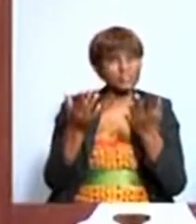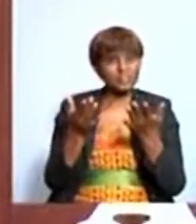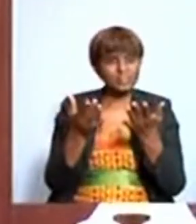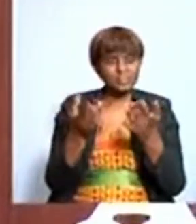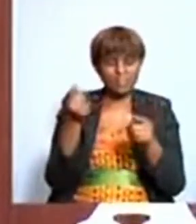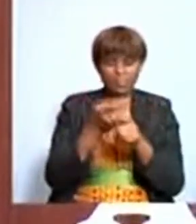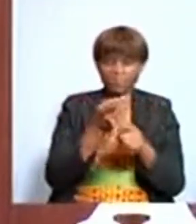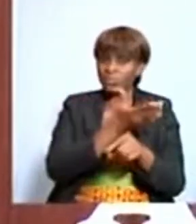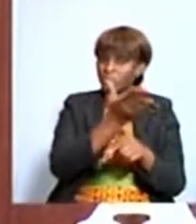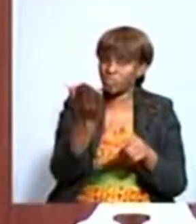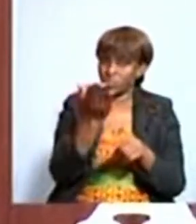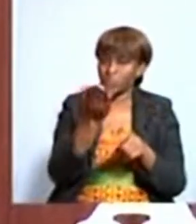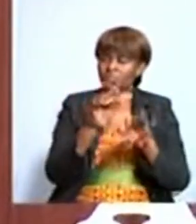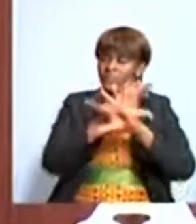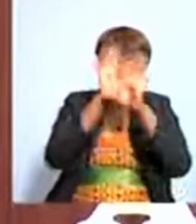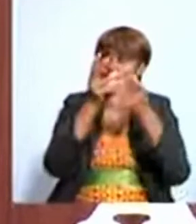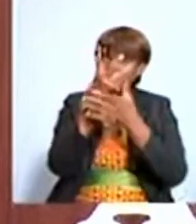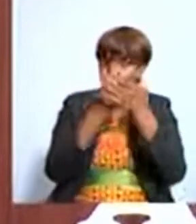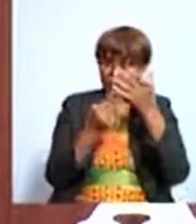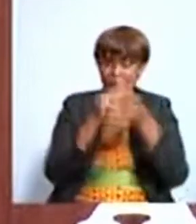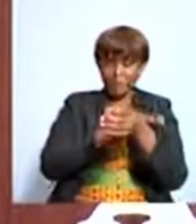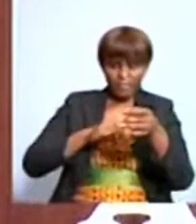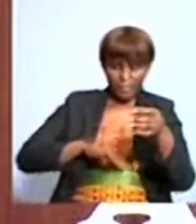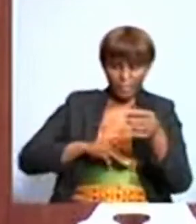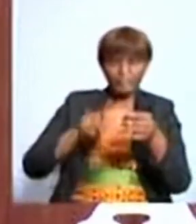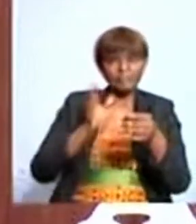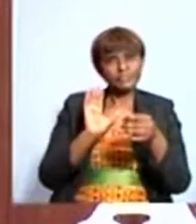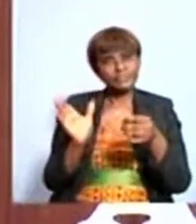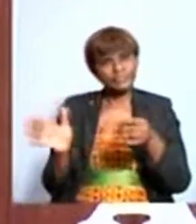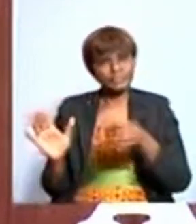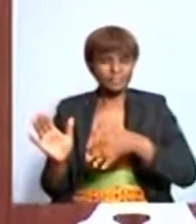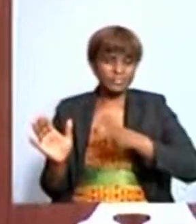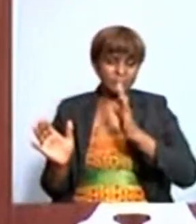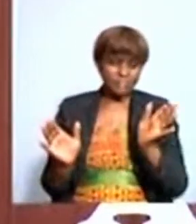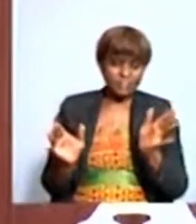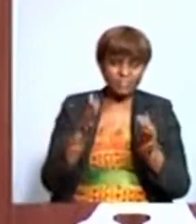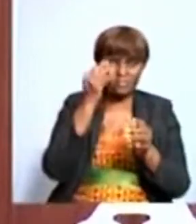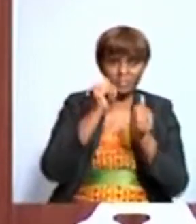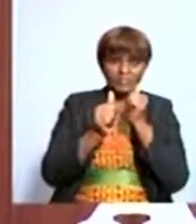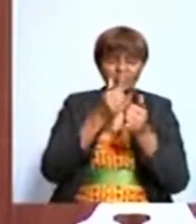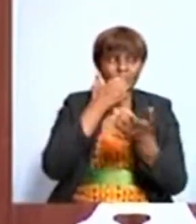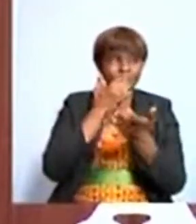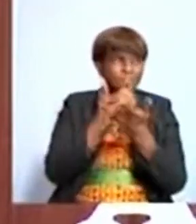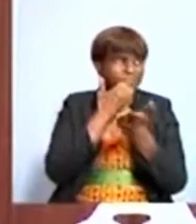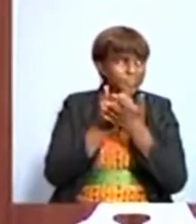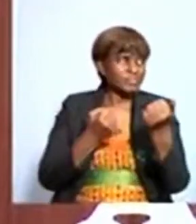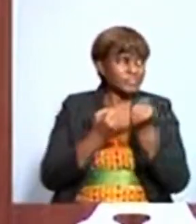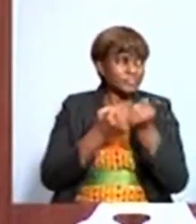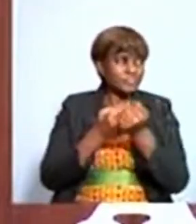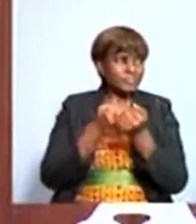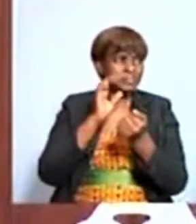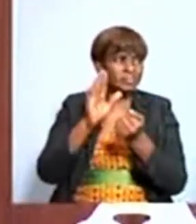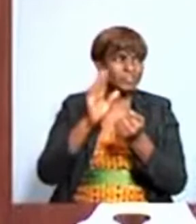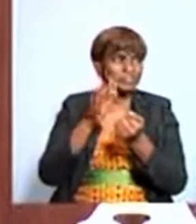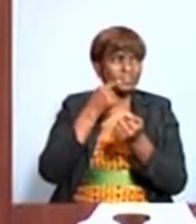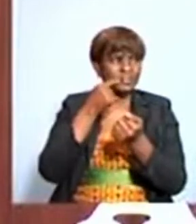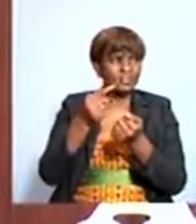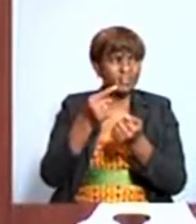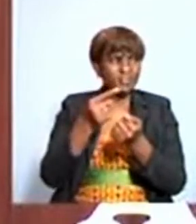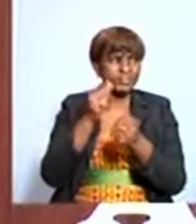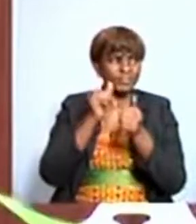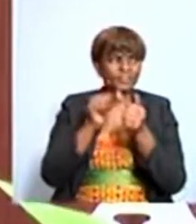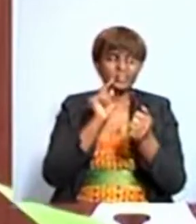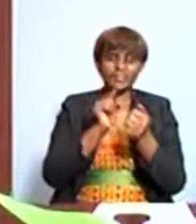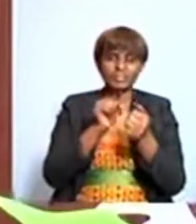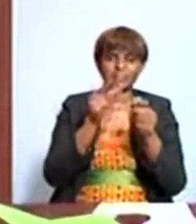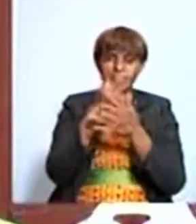the foregoing, it is clear that both members did not provide any evidence to support their assertions. In view of this,